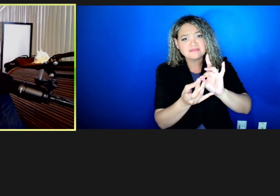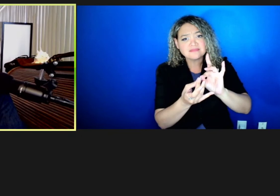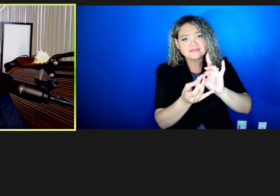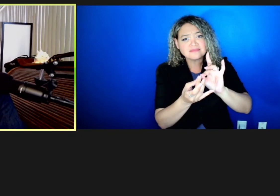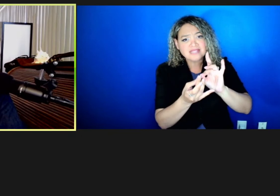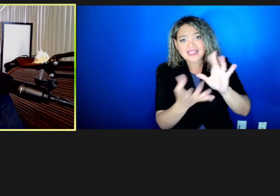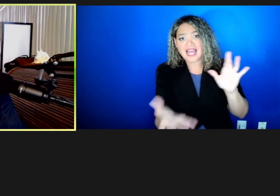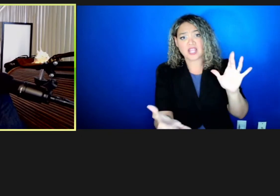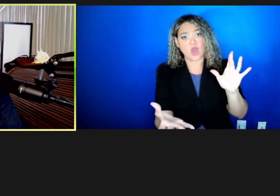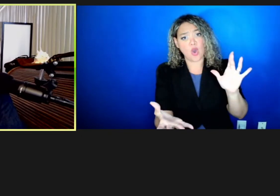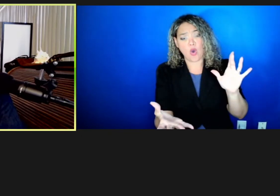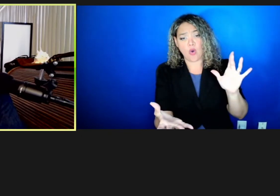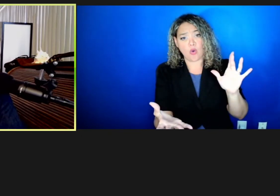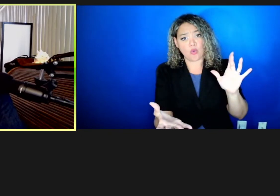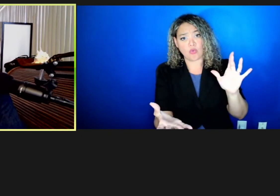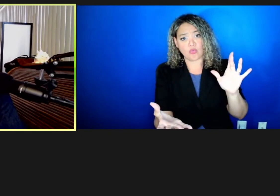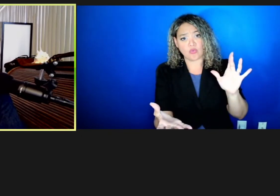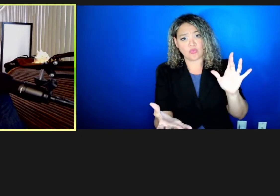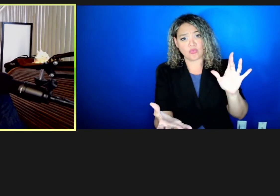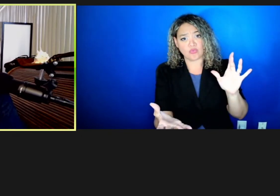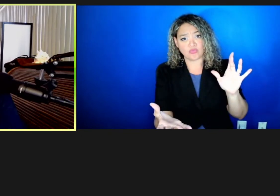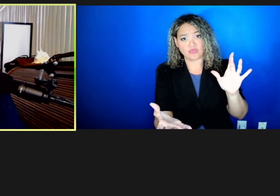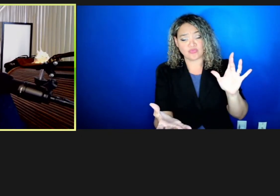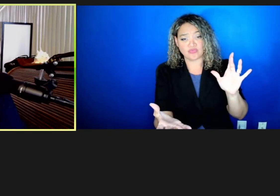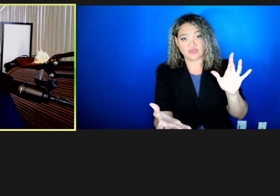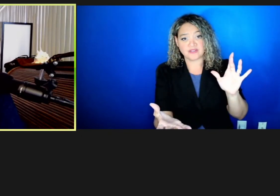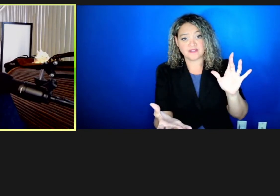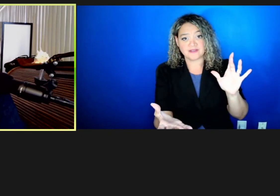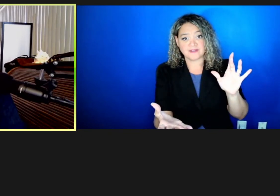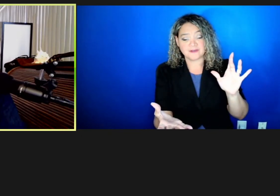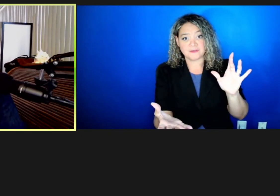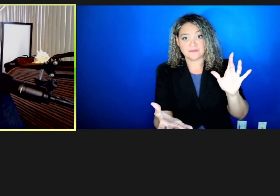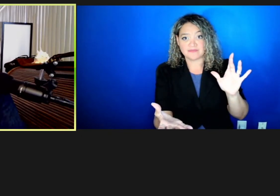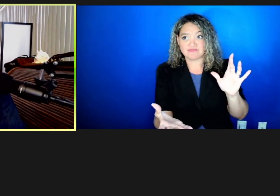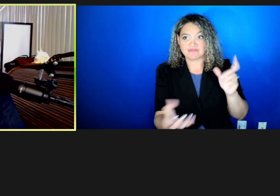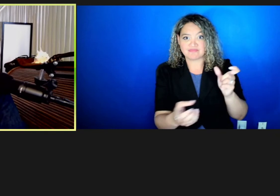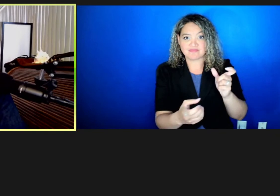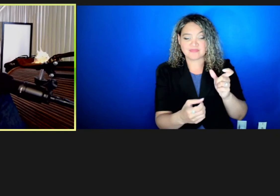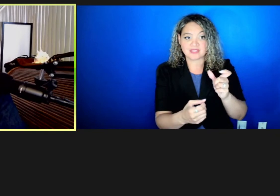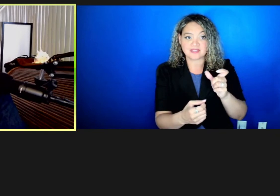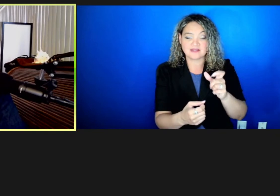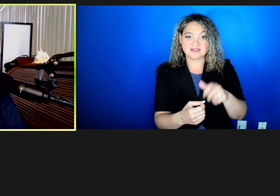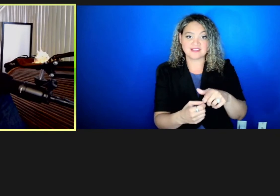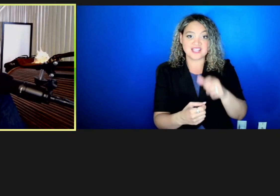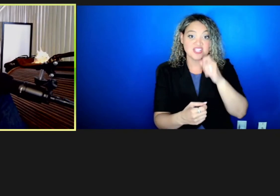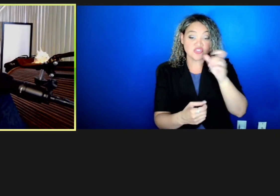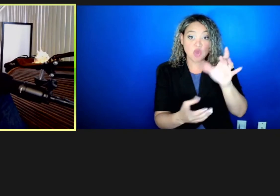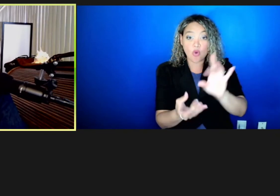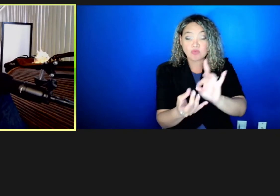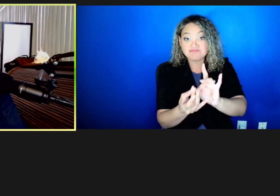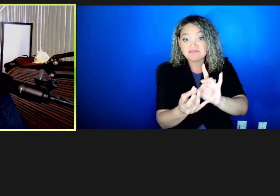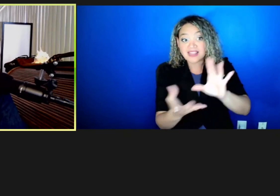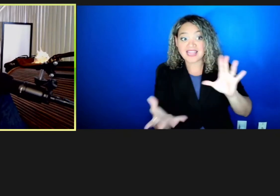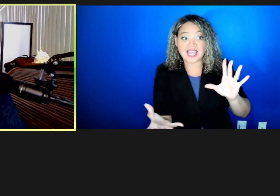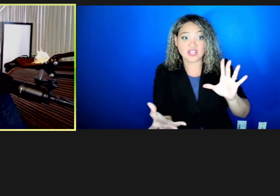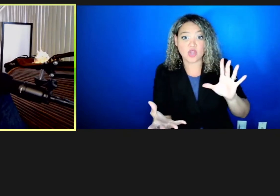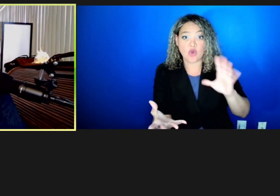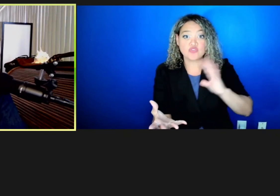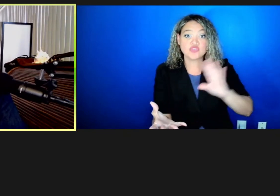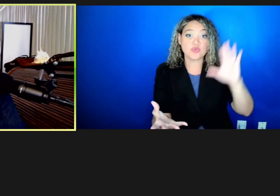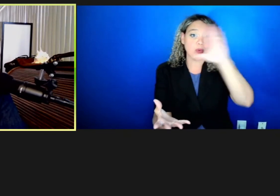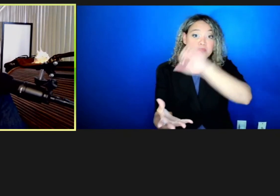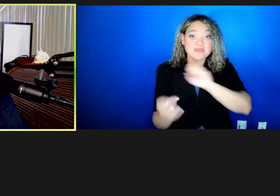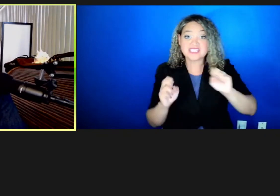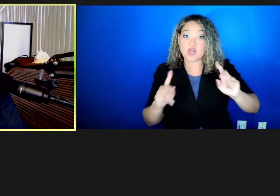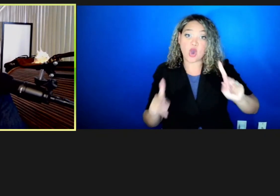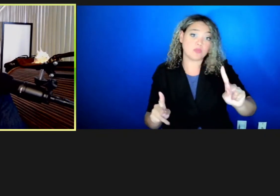aborning, as the expression says, not go unfulfilled, lest we miss the opportunity and the person